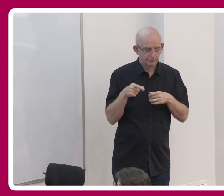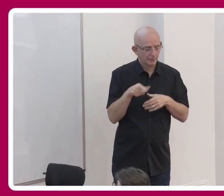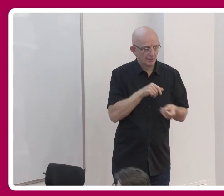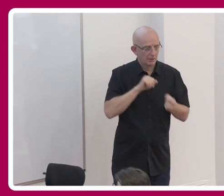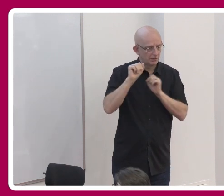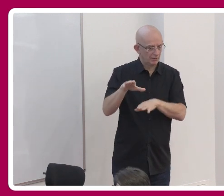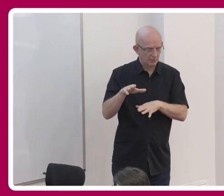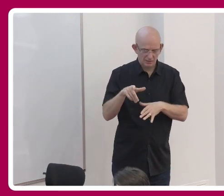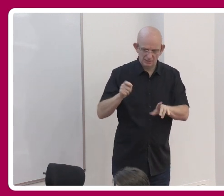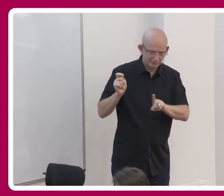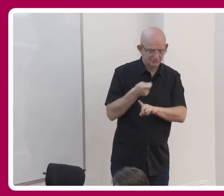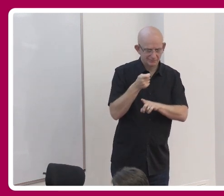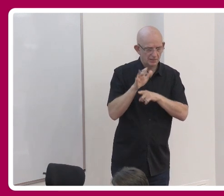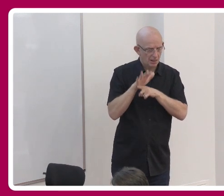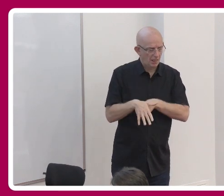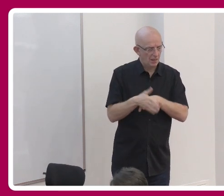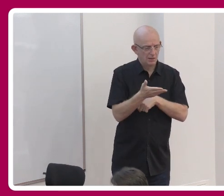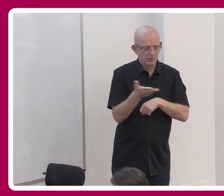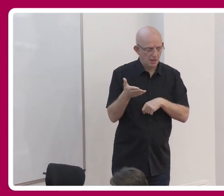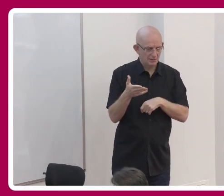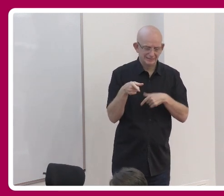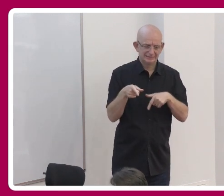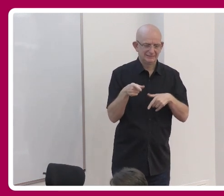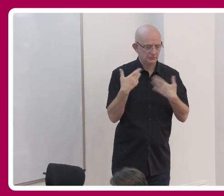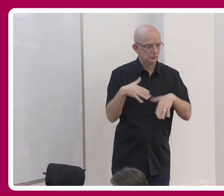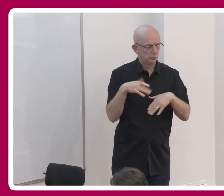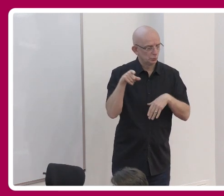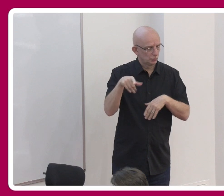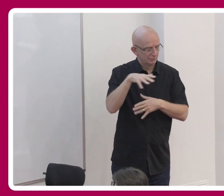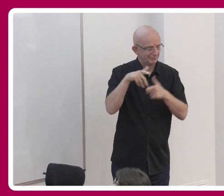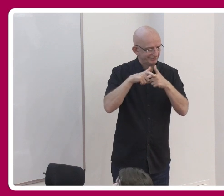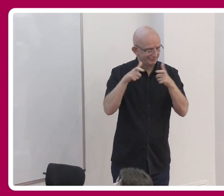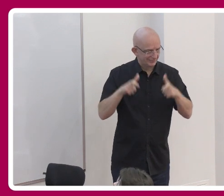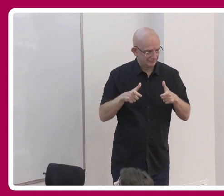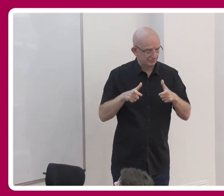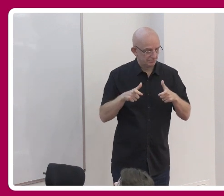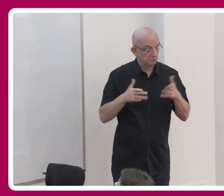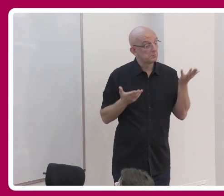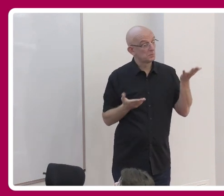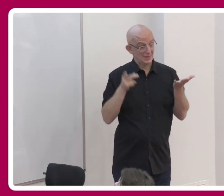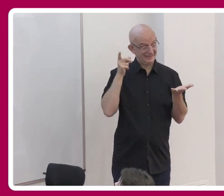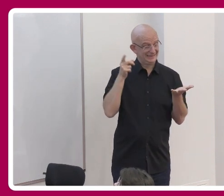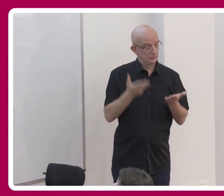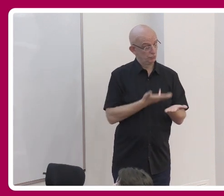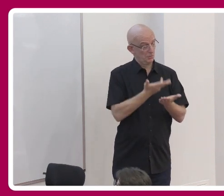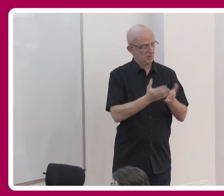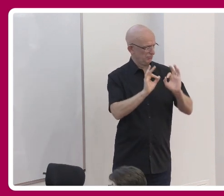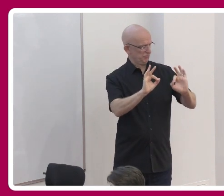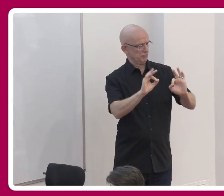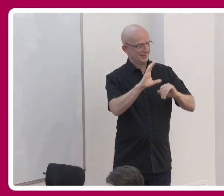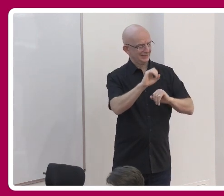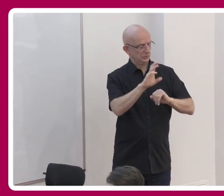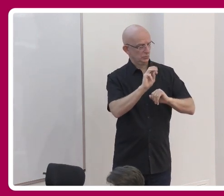really good, solid recommendation from the CIDO committee. We then also put in